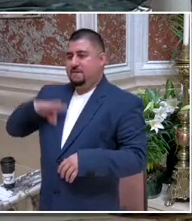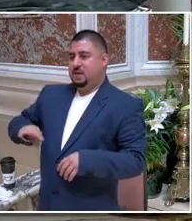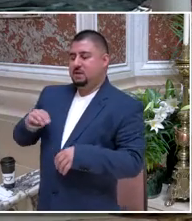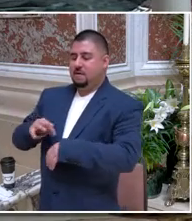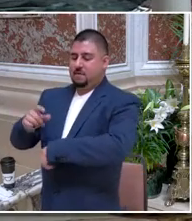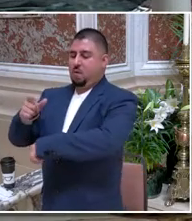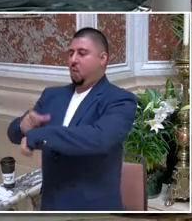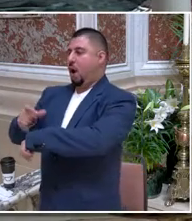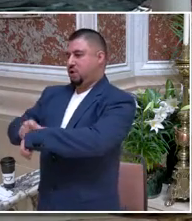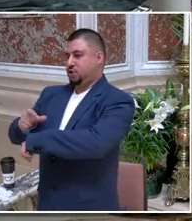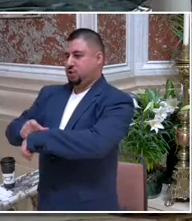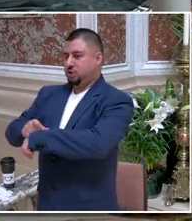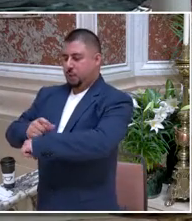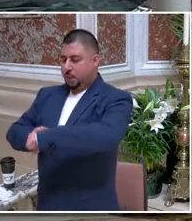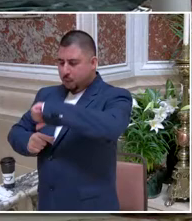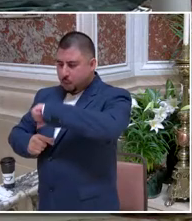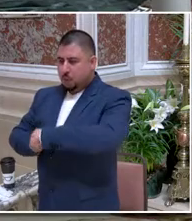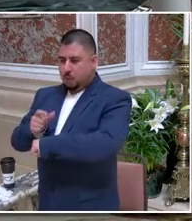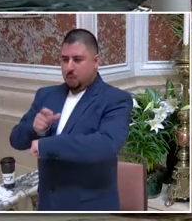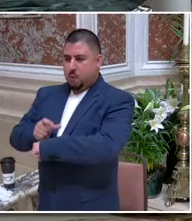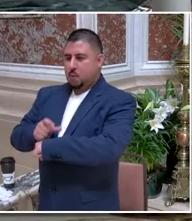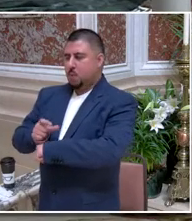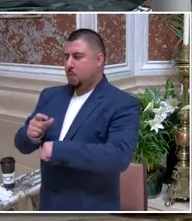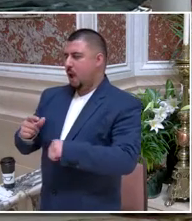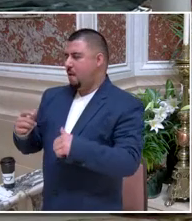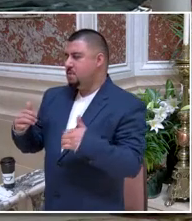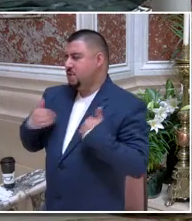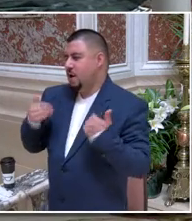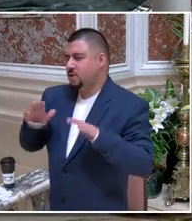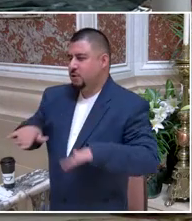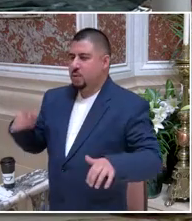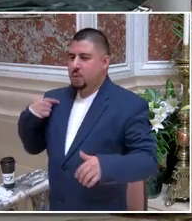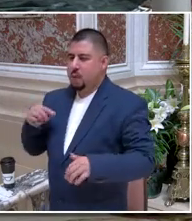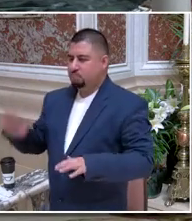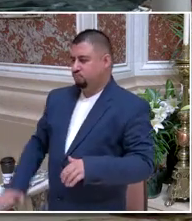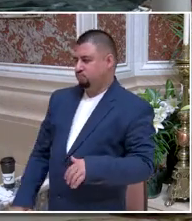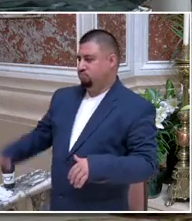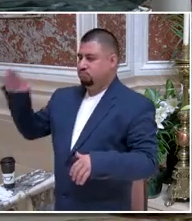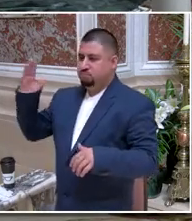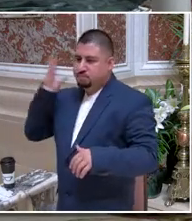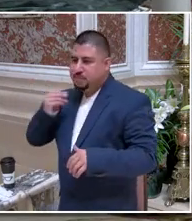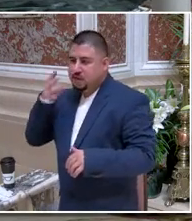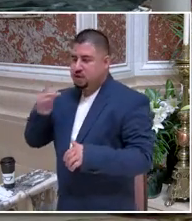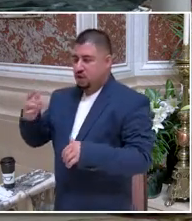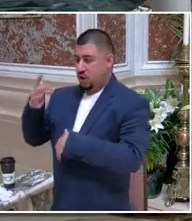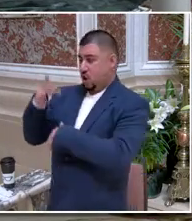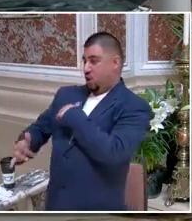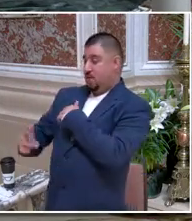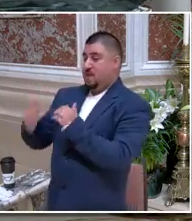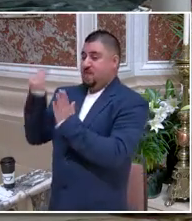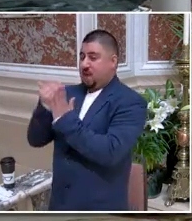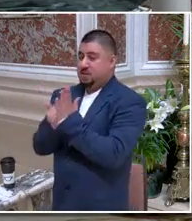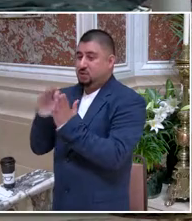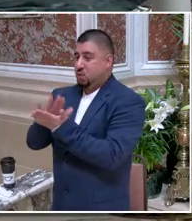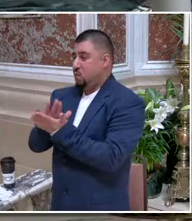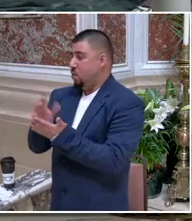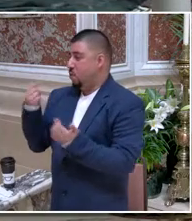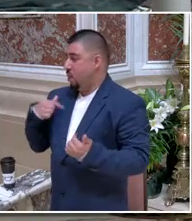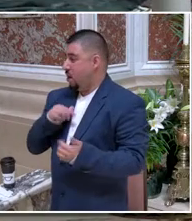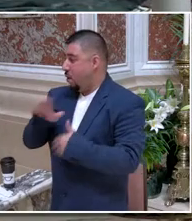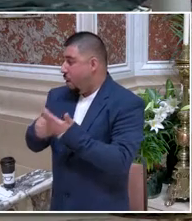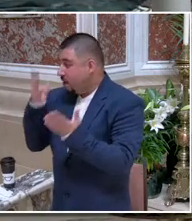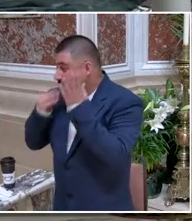watches as relatively young children. One of the early lessons in school that we all